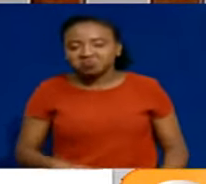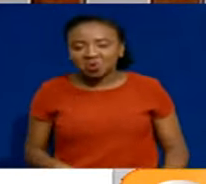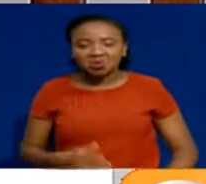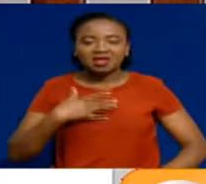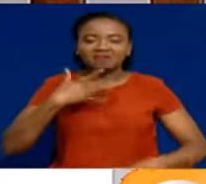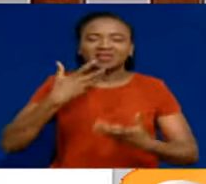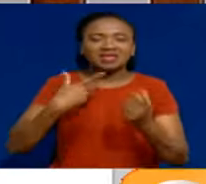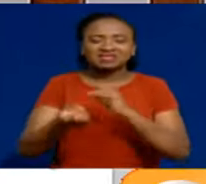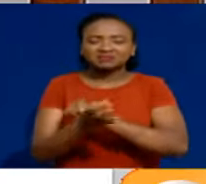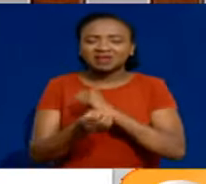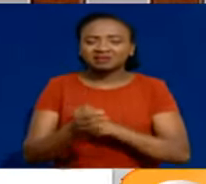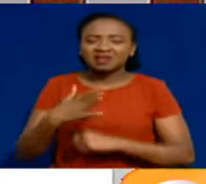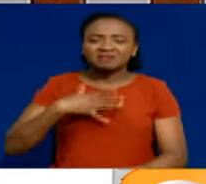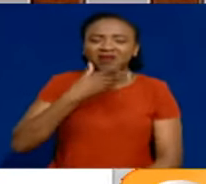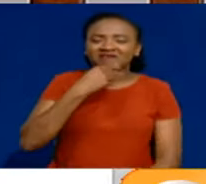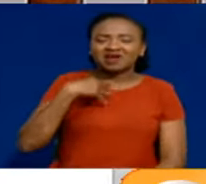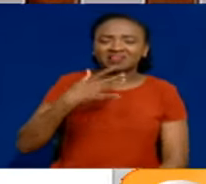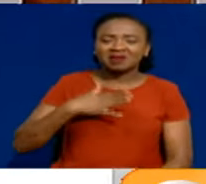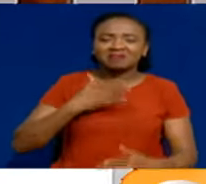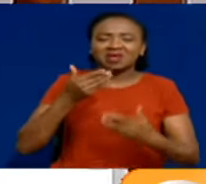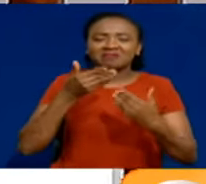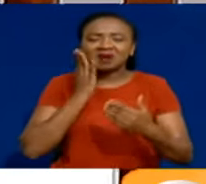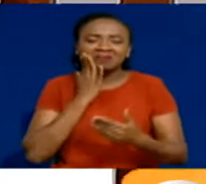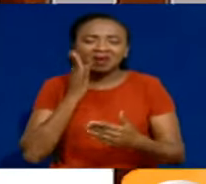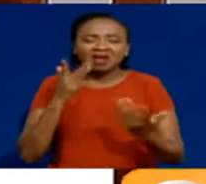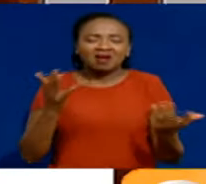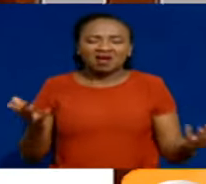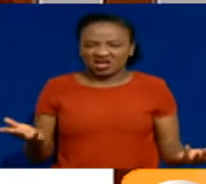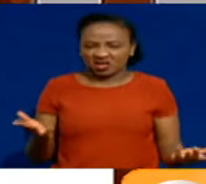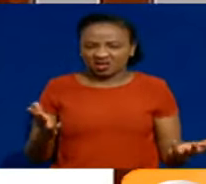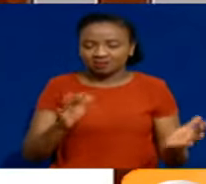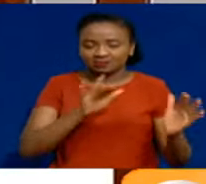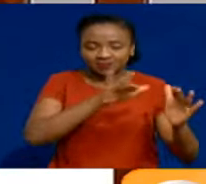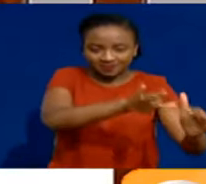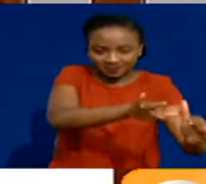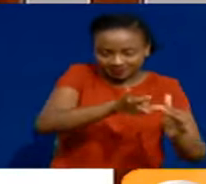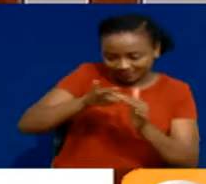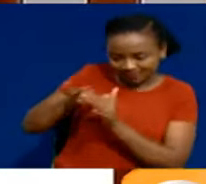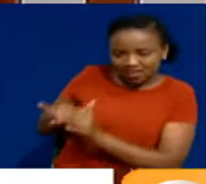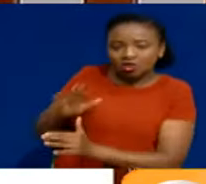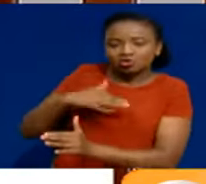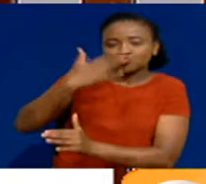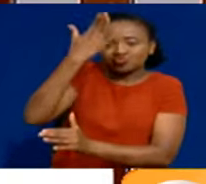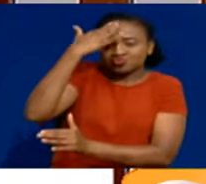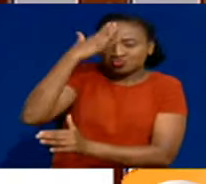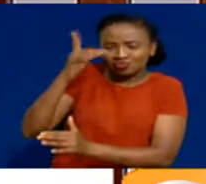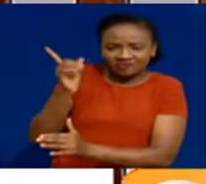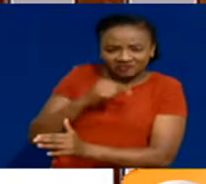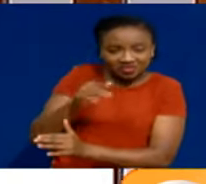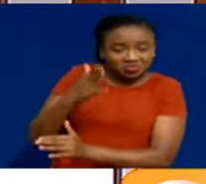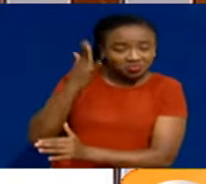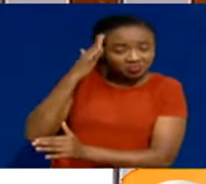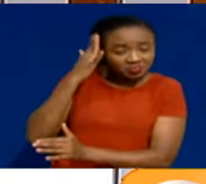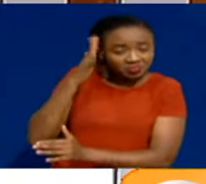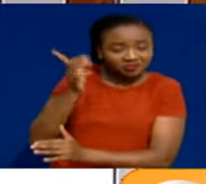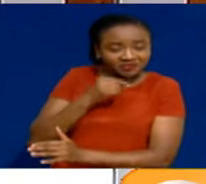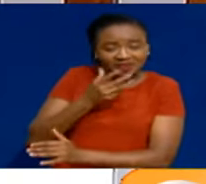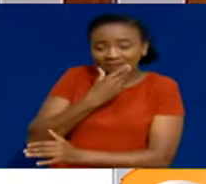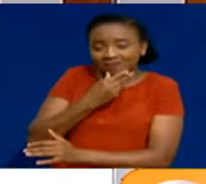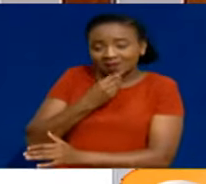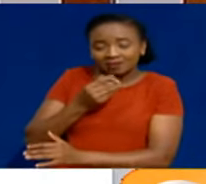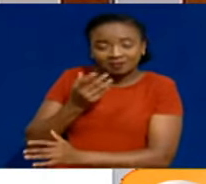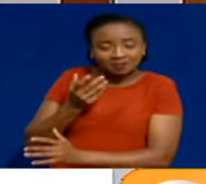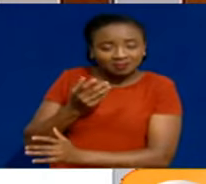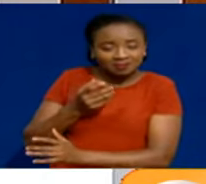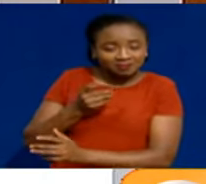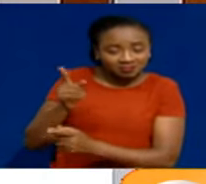didn't know what he was doing. If you know how your mother, how beautiful she was, how she attracted your